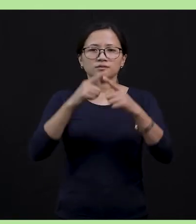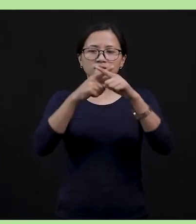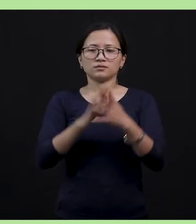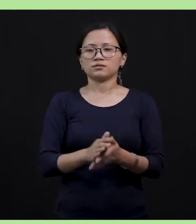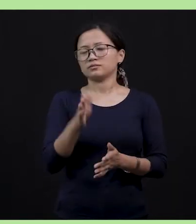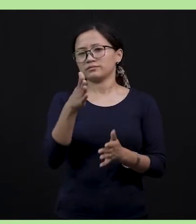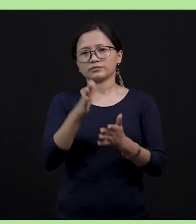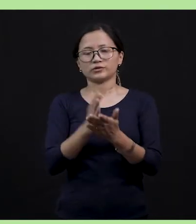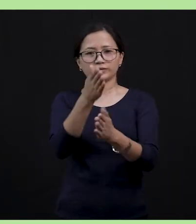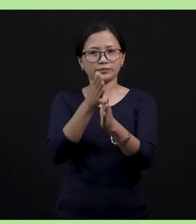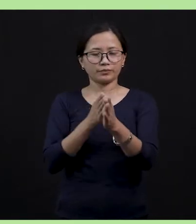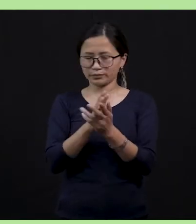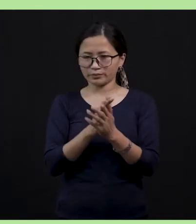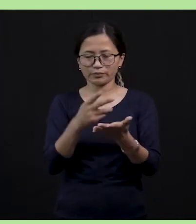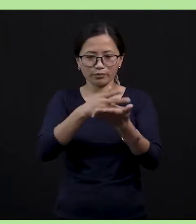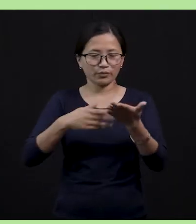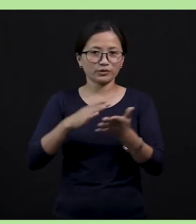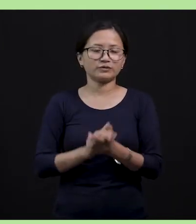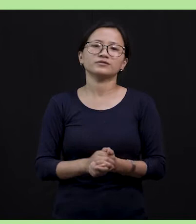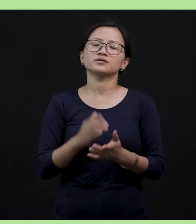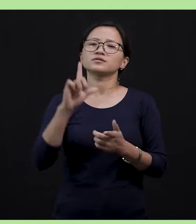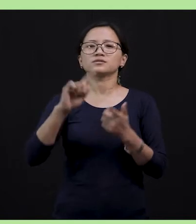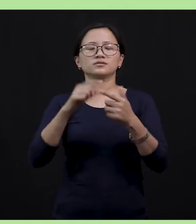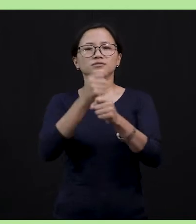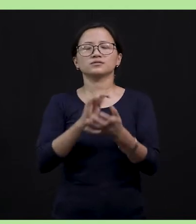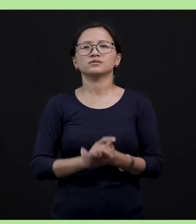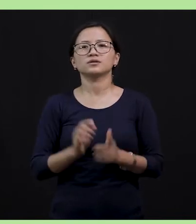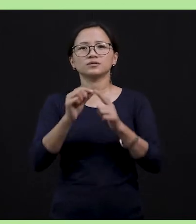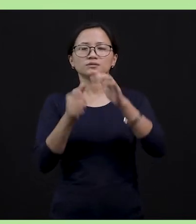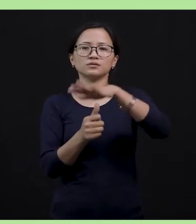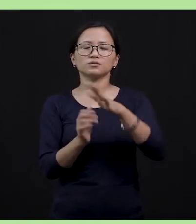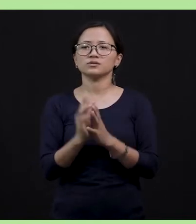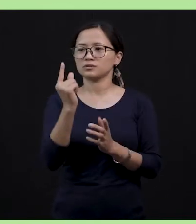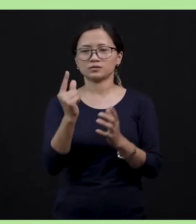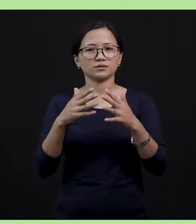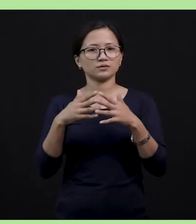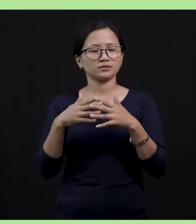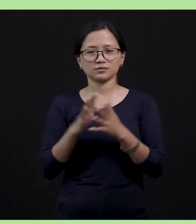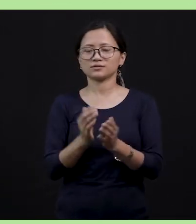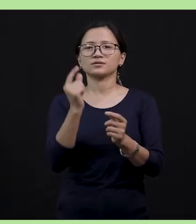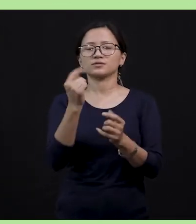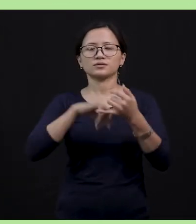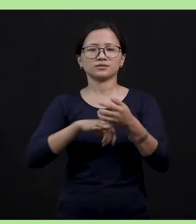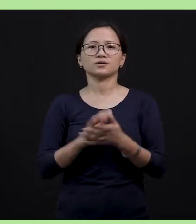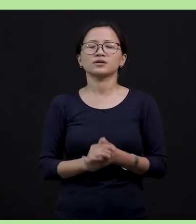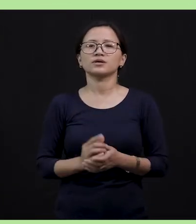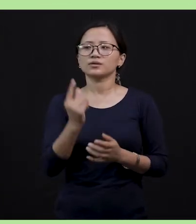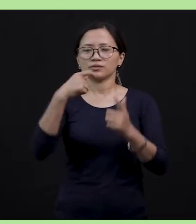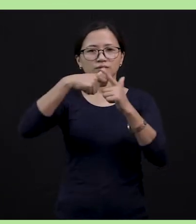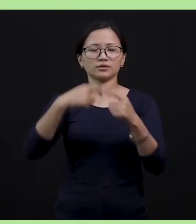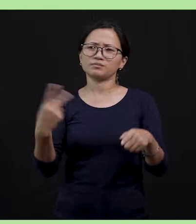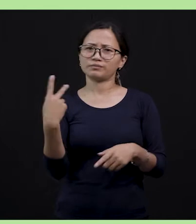executive is not a part of the legislature. So president is United States and parliamentary is UK and